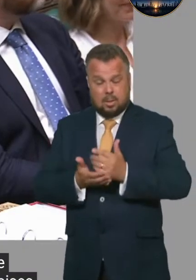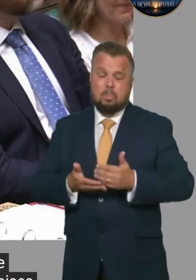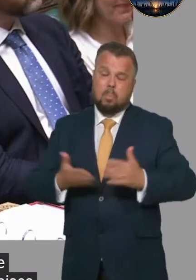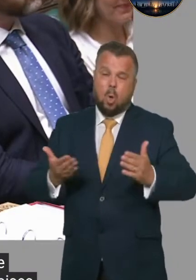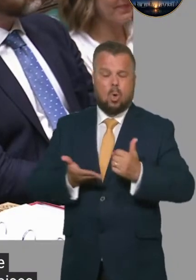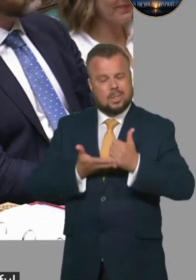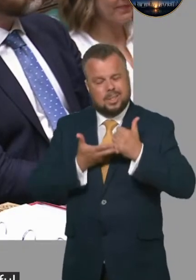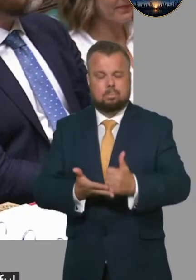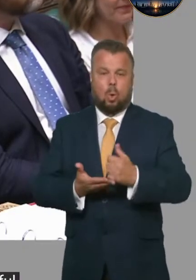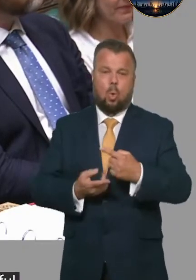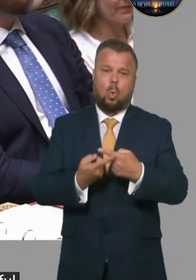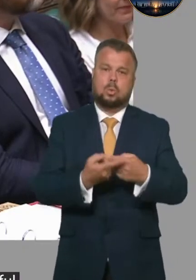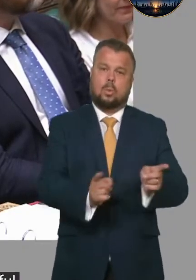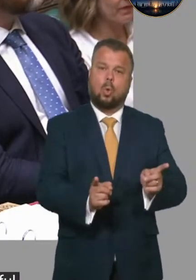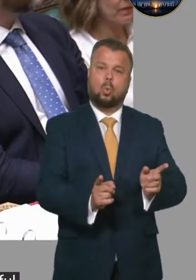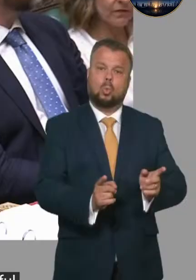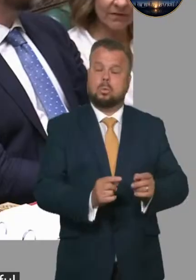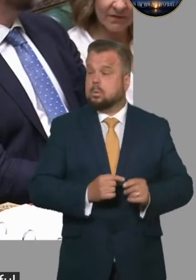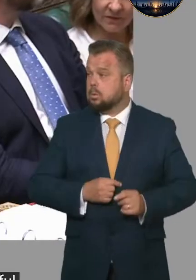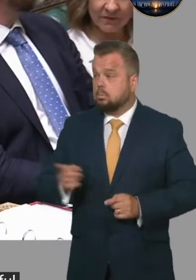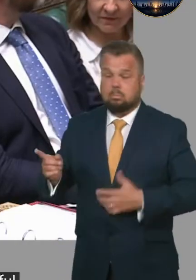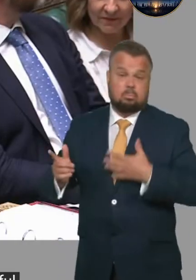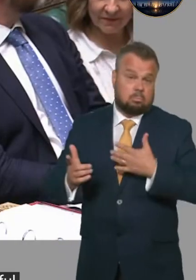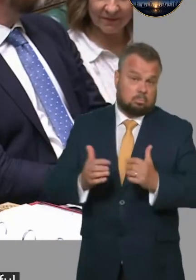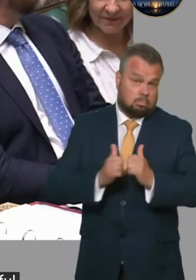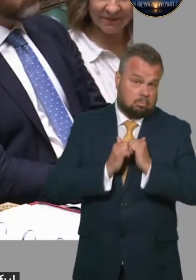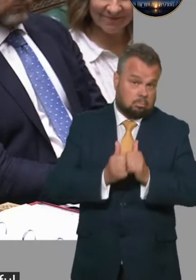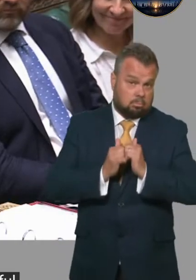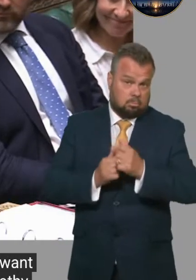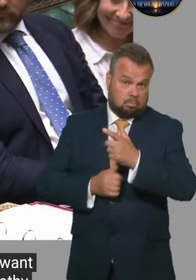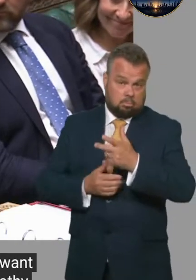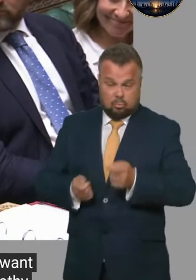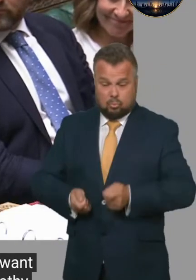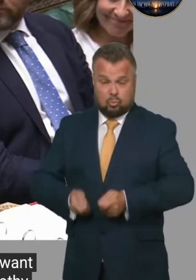have been through, for the harm that they suffered. And I'd be more than happy to discuss it